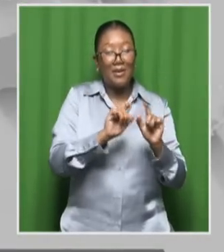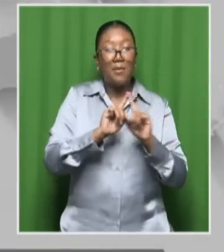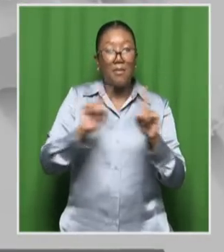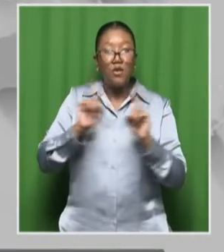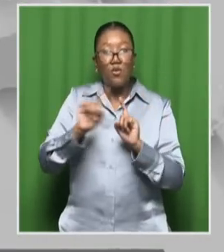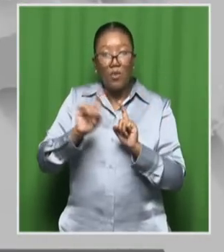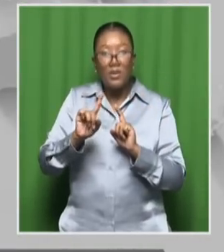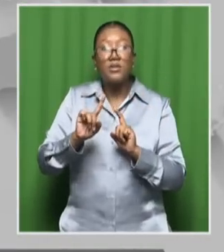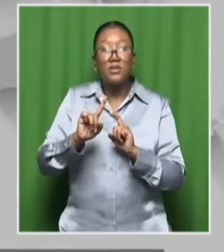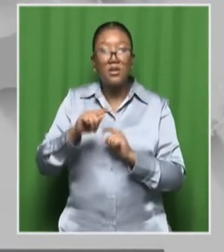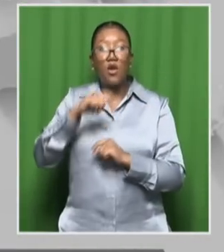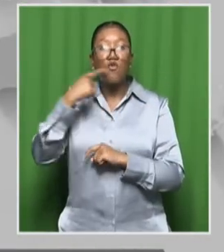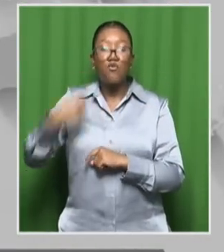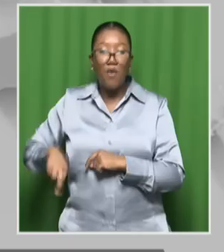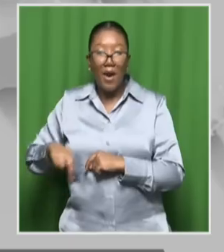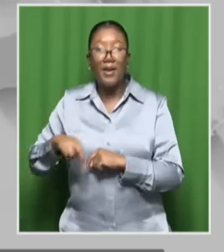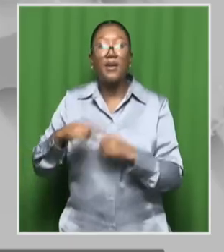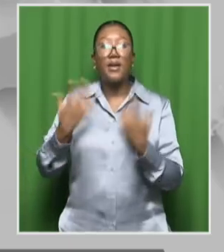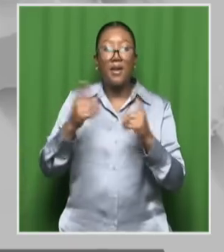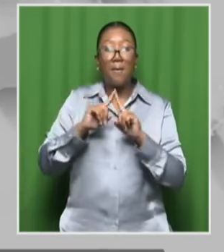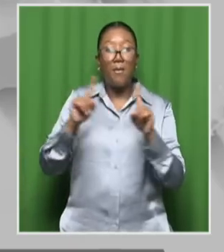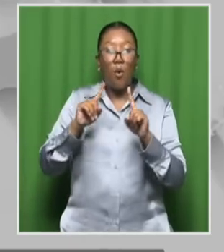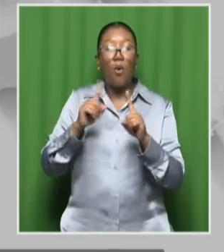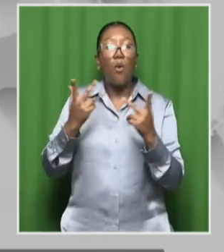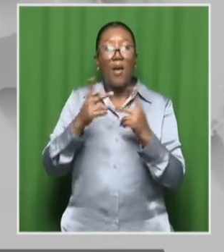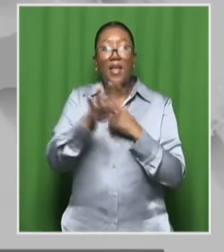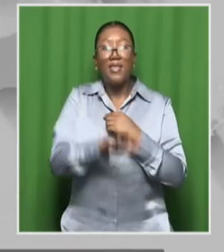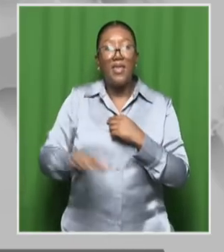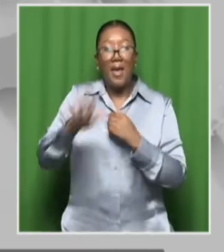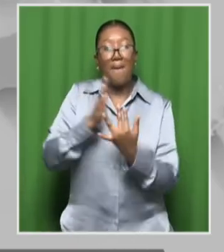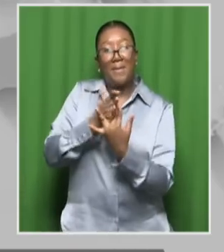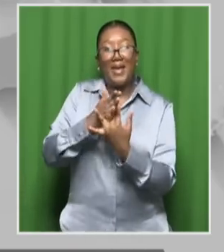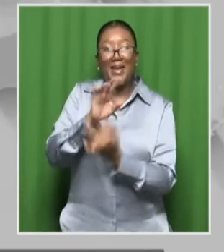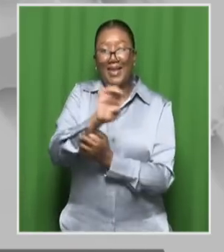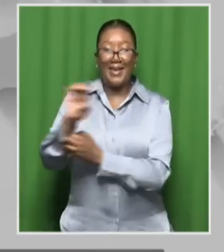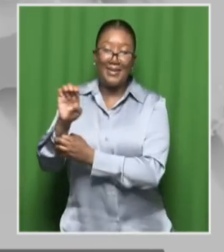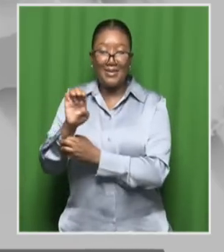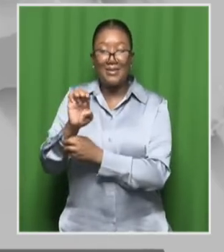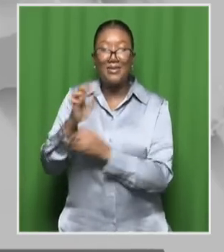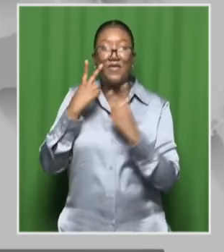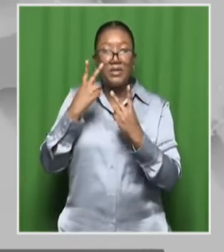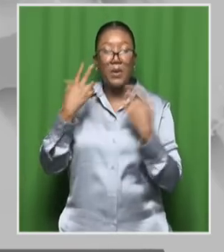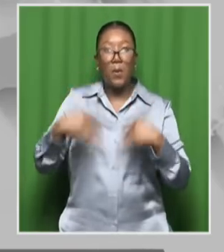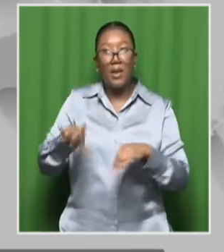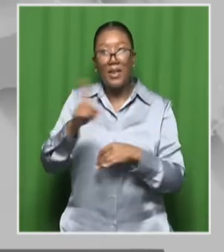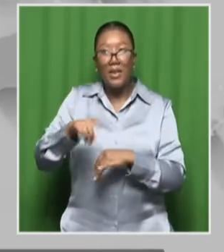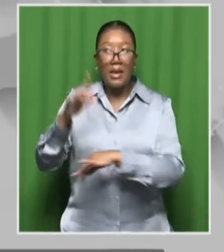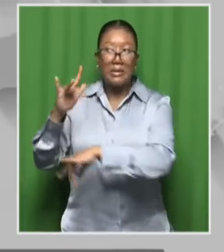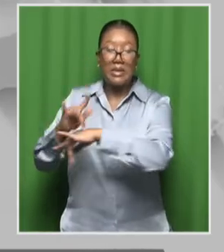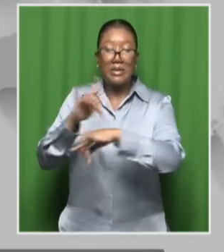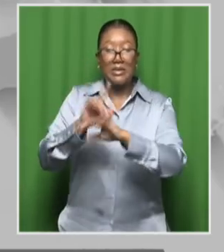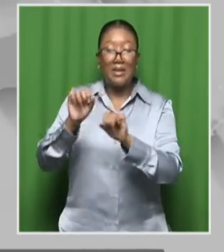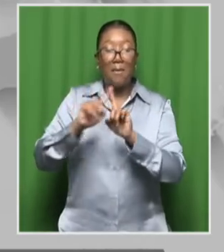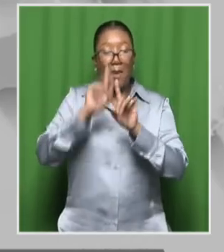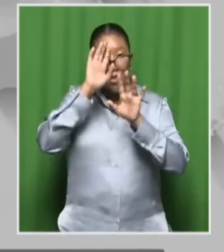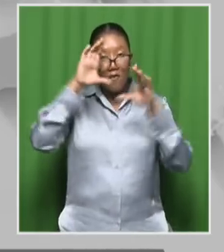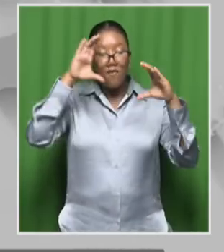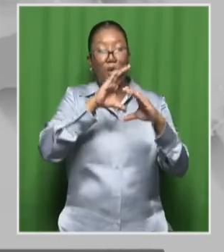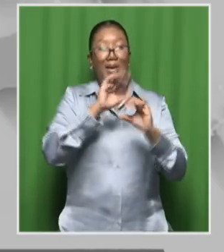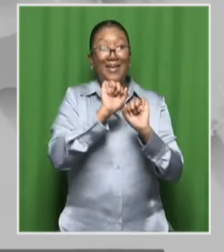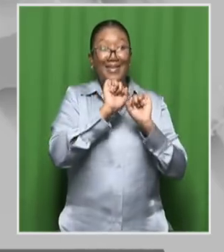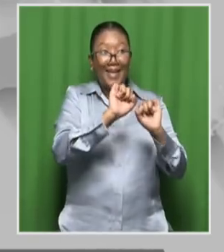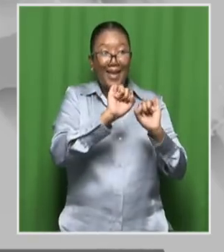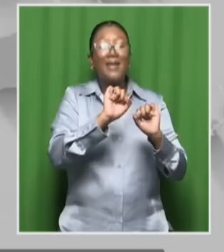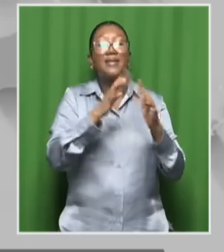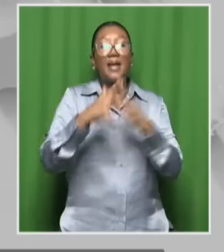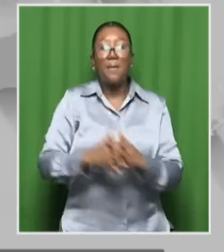Ukraine, the issue of Middle East, they do touch on that. But they are firmly focused on issues in